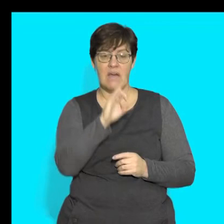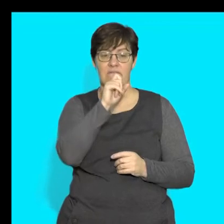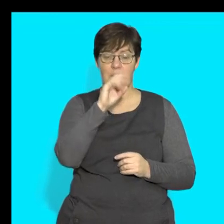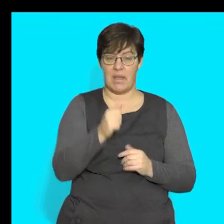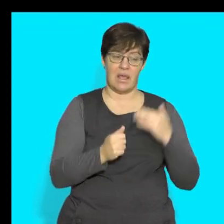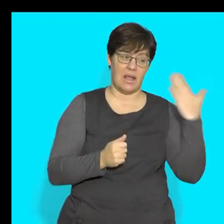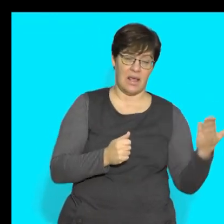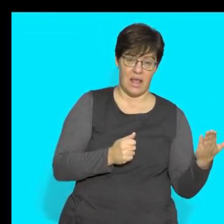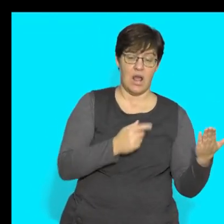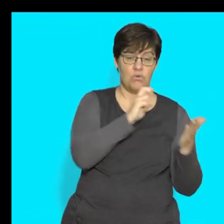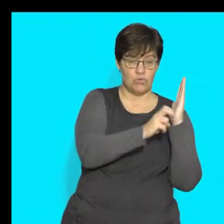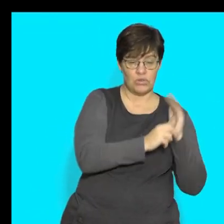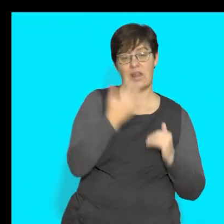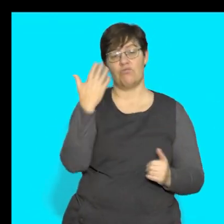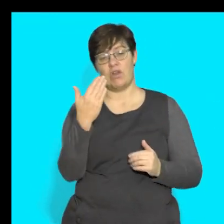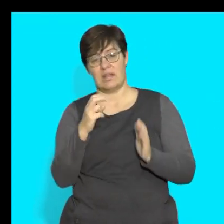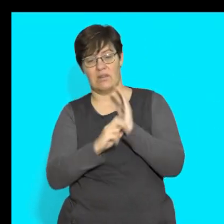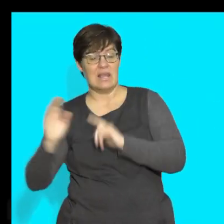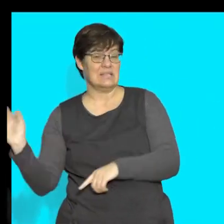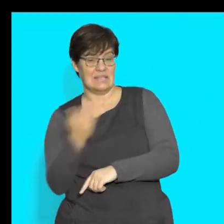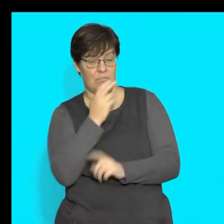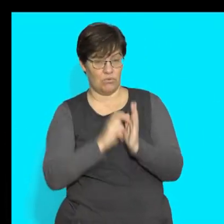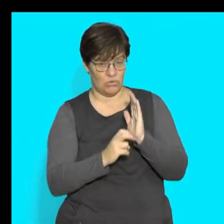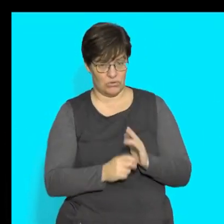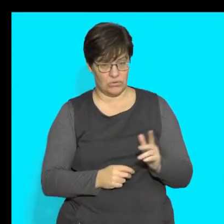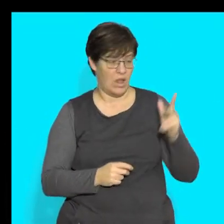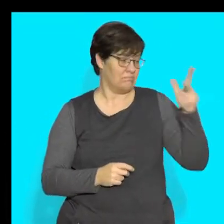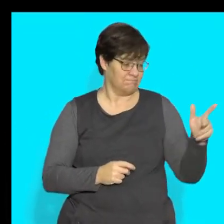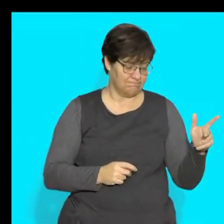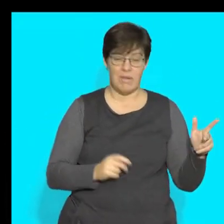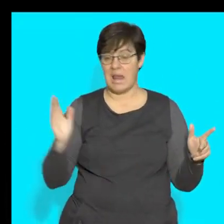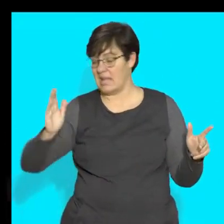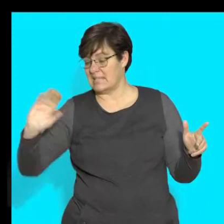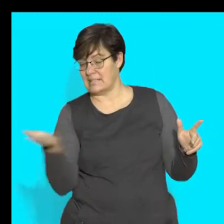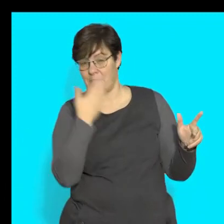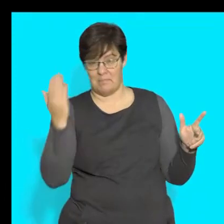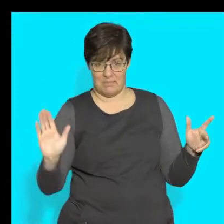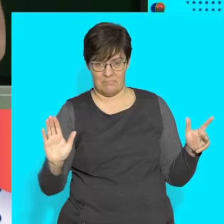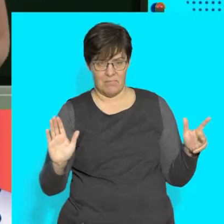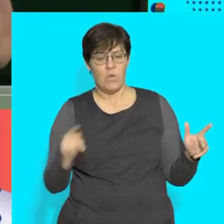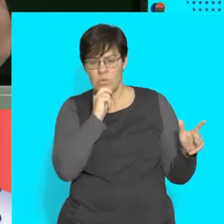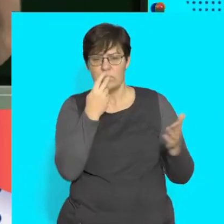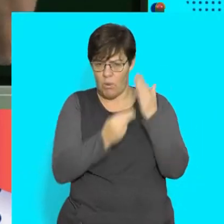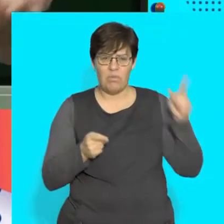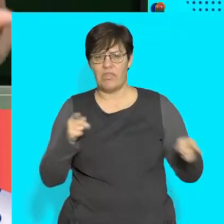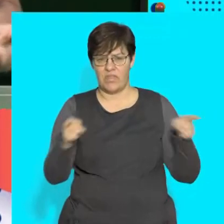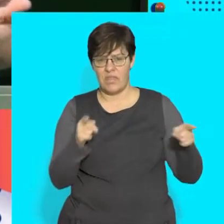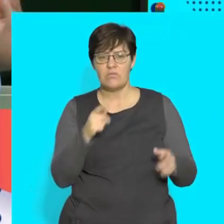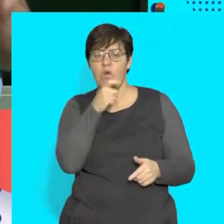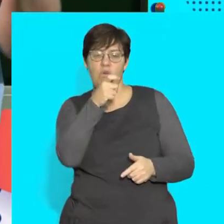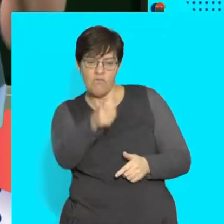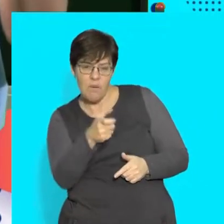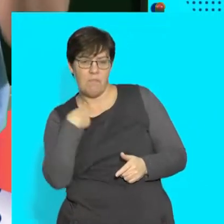Please remember the difference between Fleming's left-hand rule and the right-hand slap rule. Make sure you've got those clear. Use both